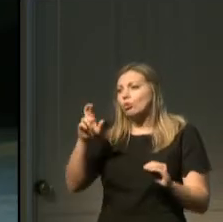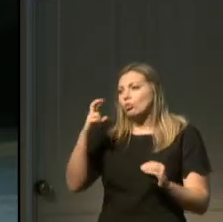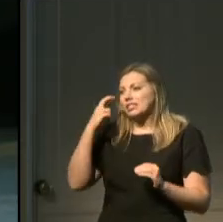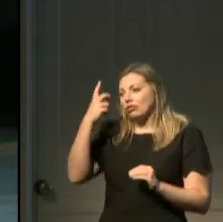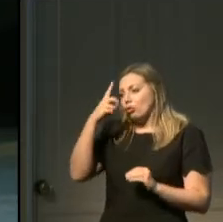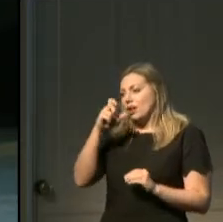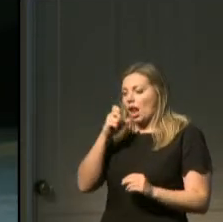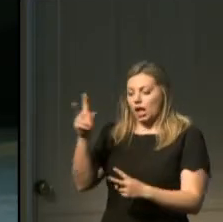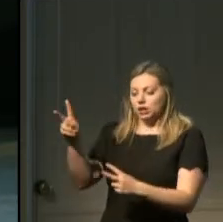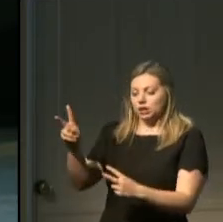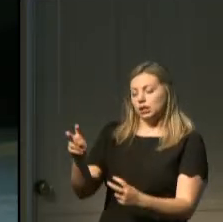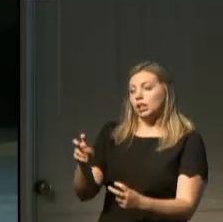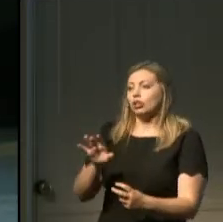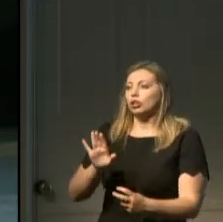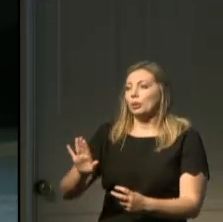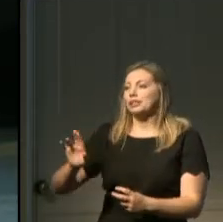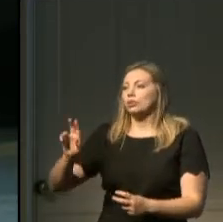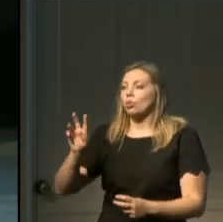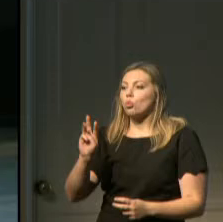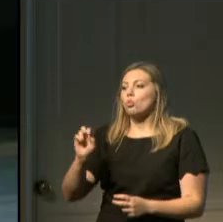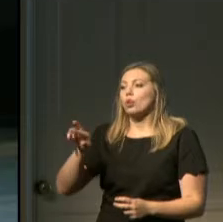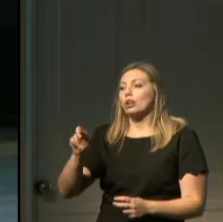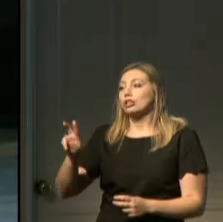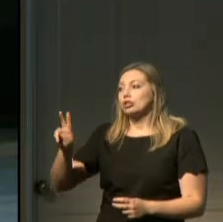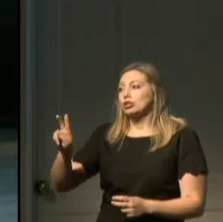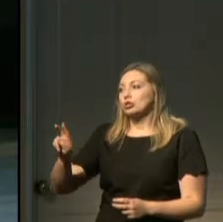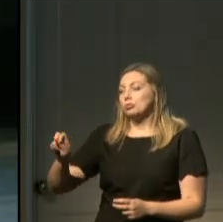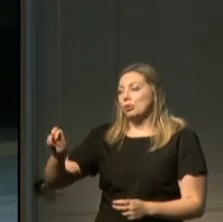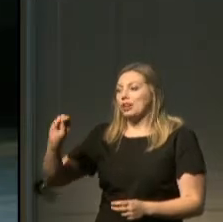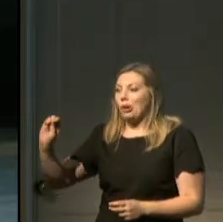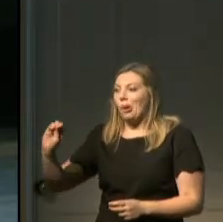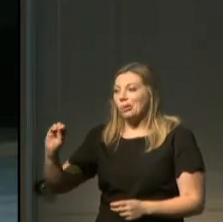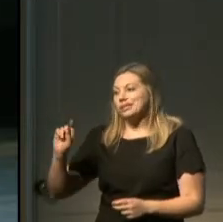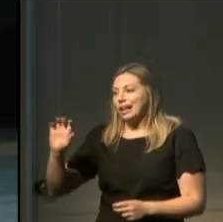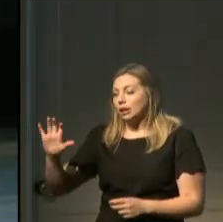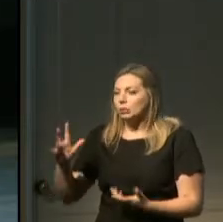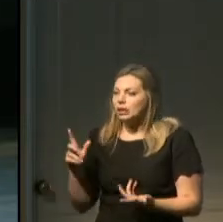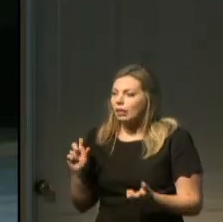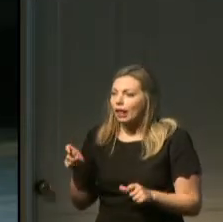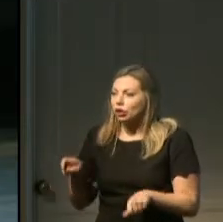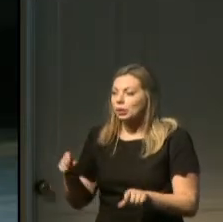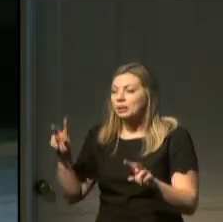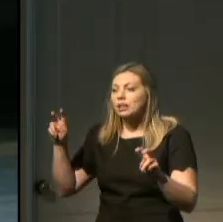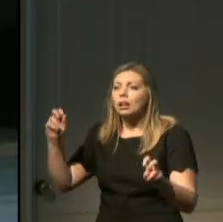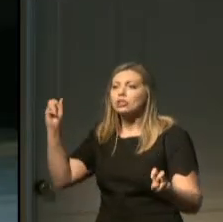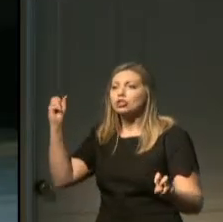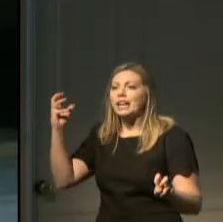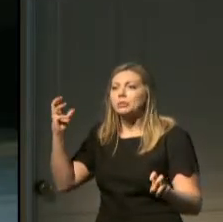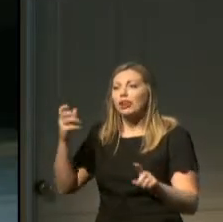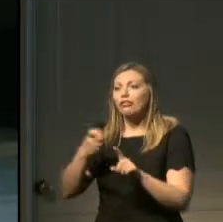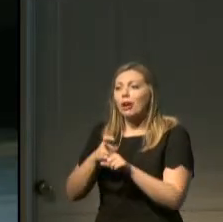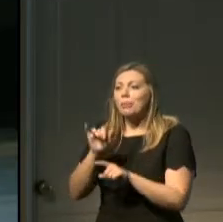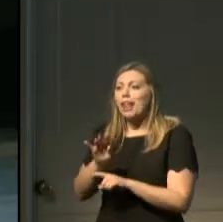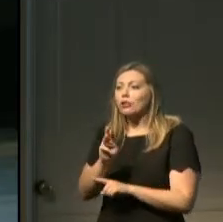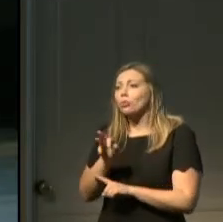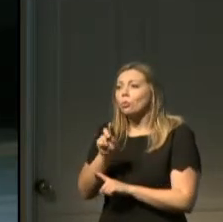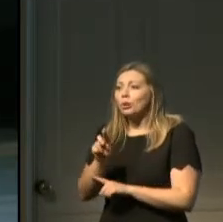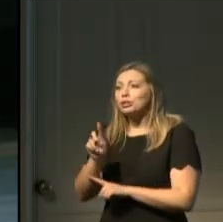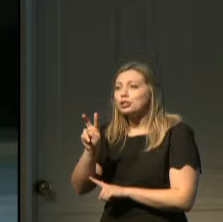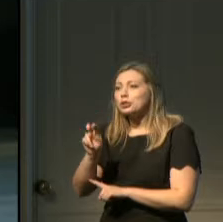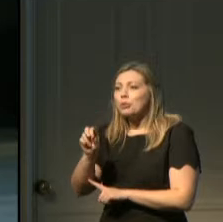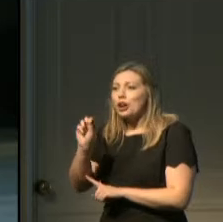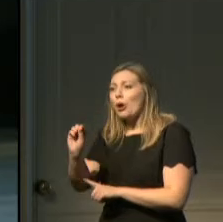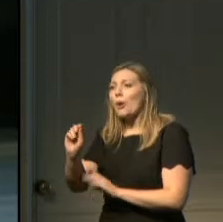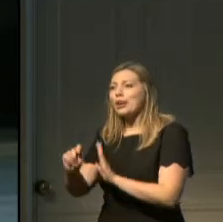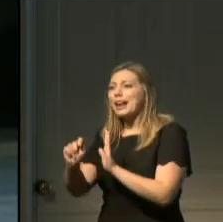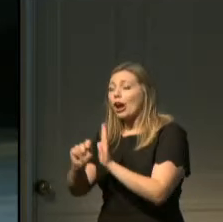sampled effectively your Word 2.0 document, which you could have been, the Shakespeare of the Word 2.0 era, and